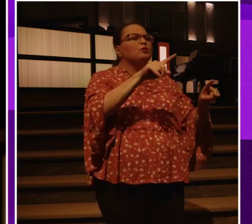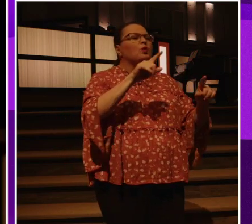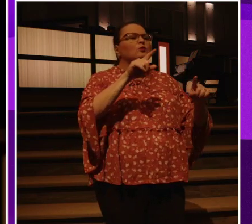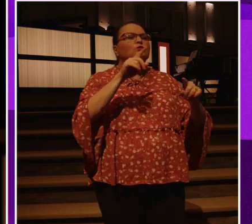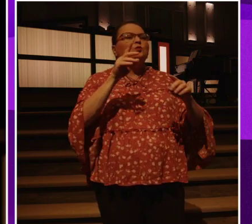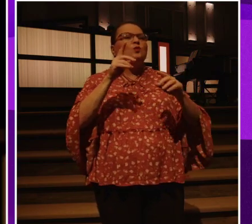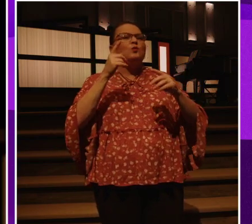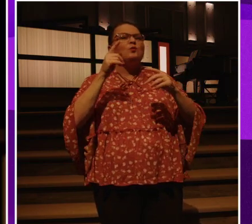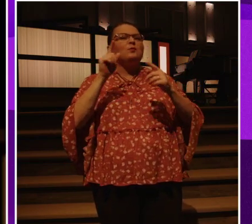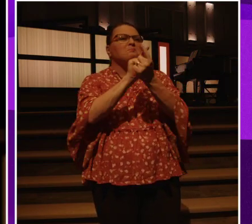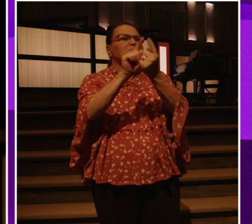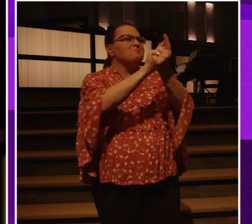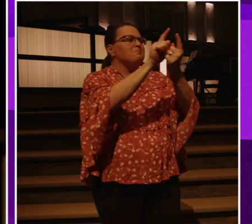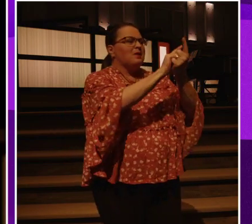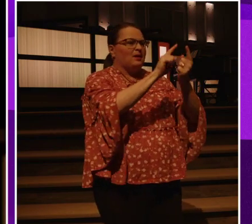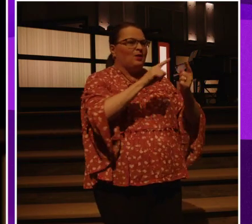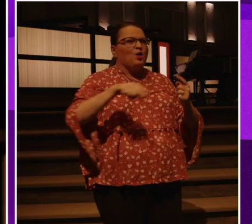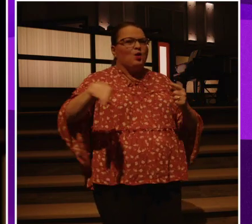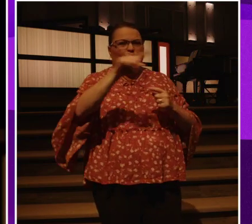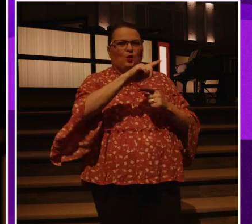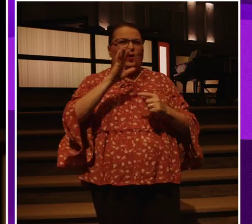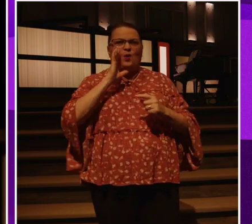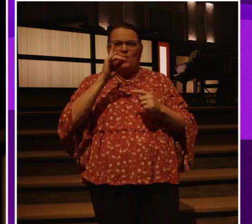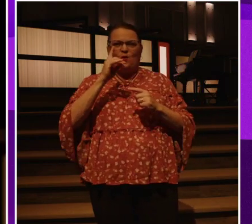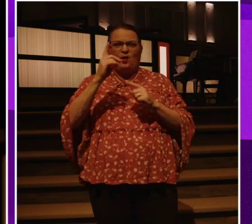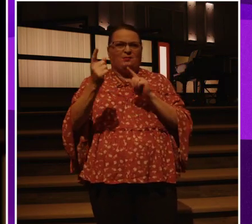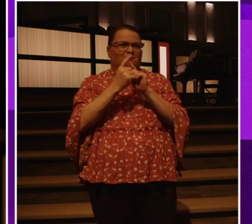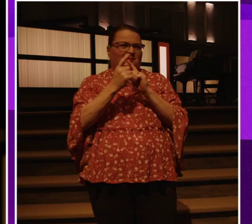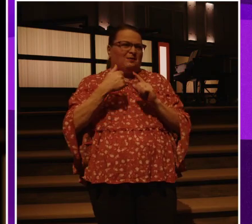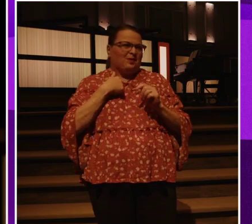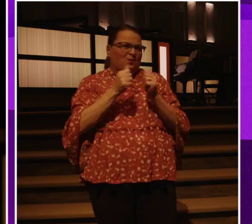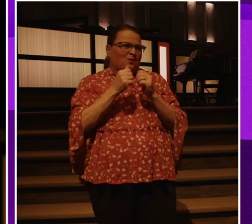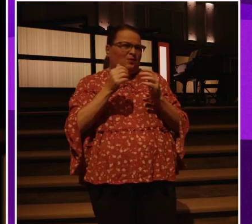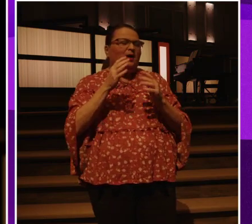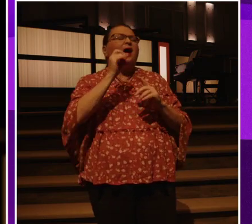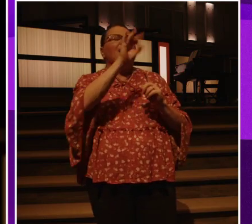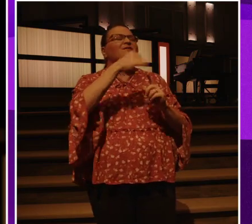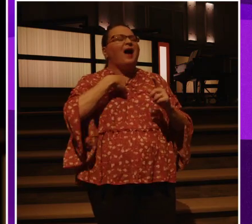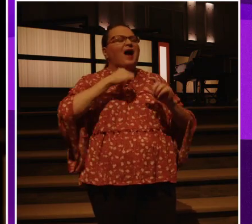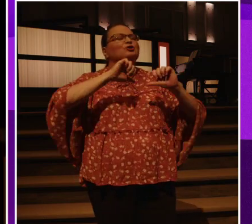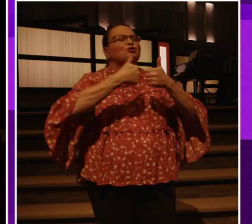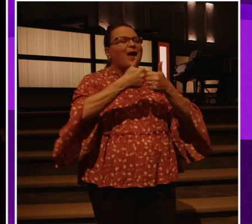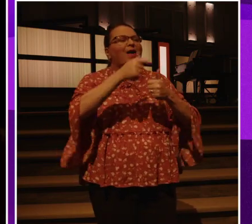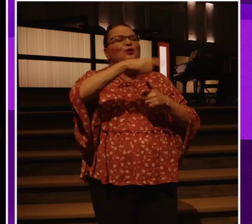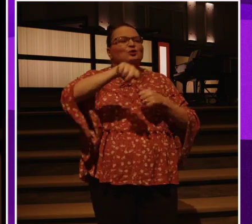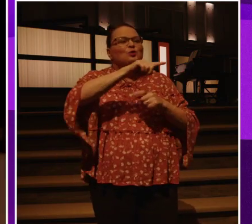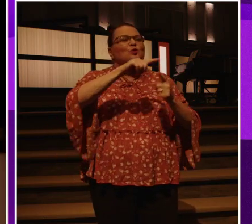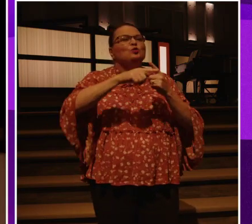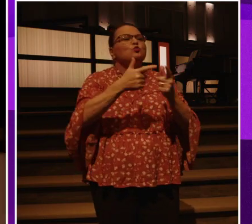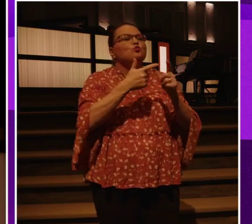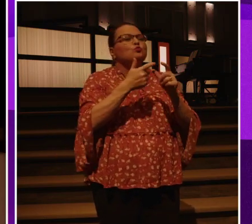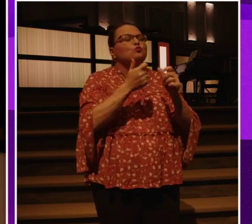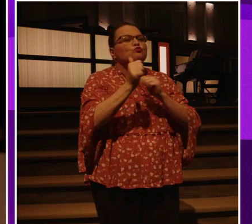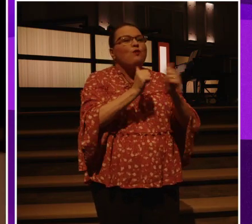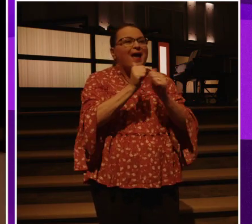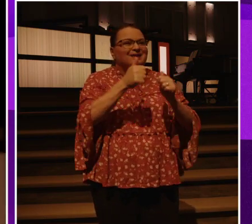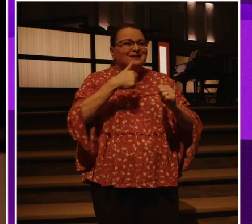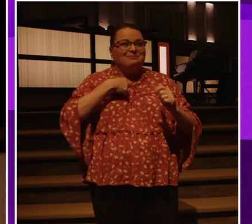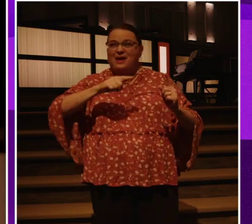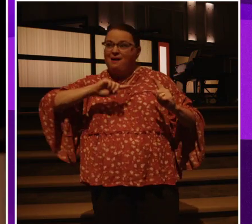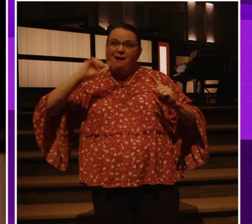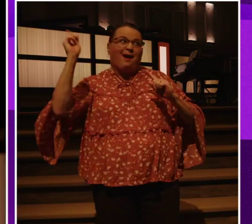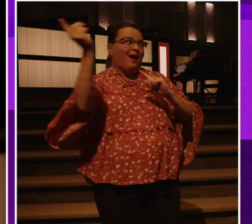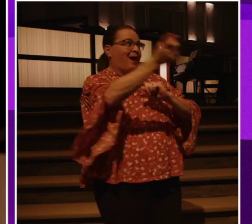building, you would beat me without any difficulty. But what if I changed the rules? What if I put a